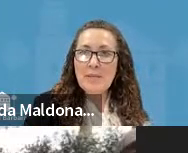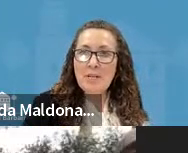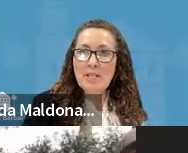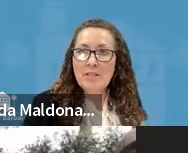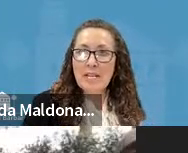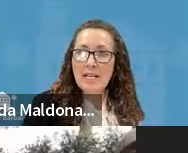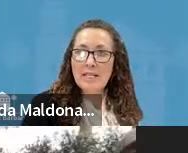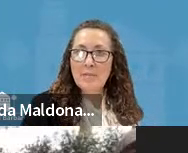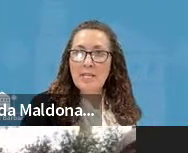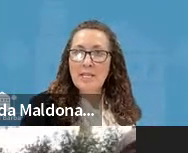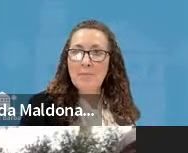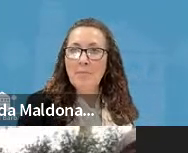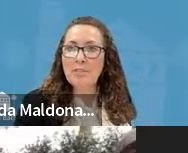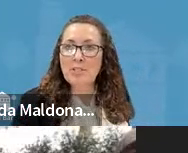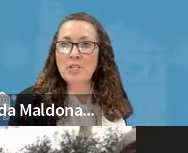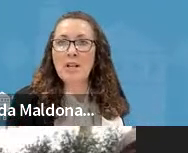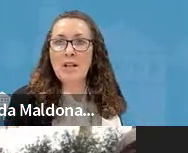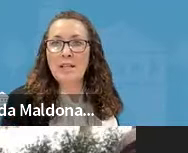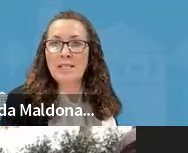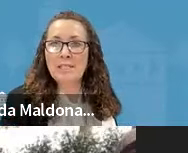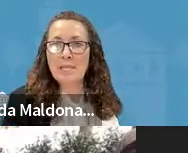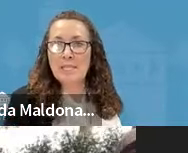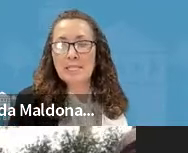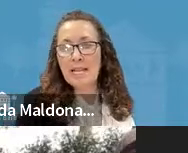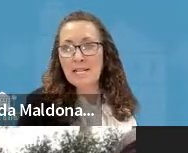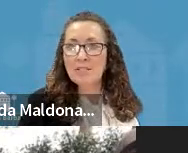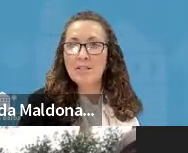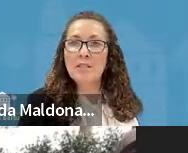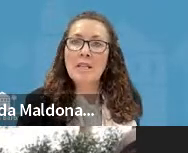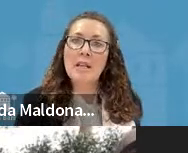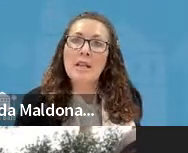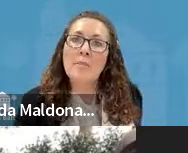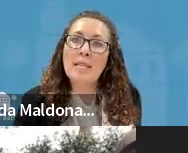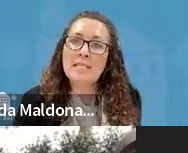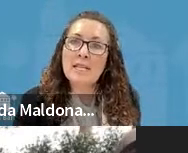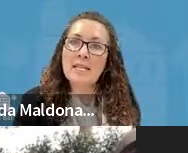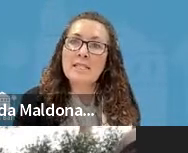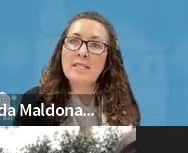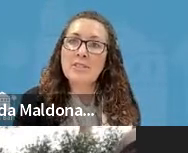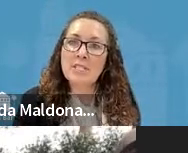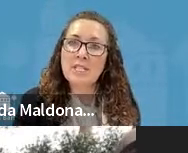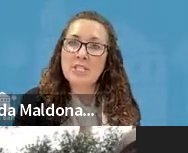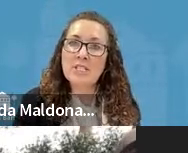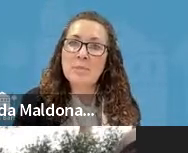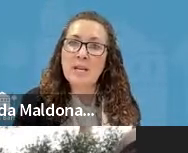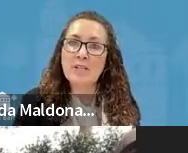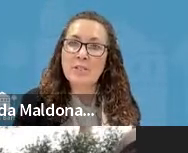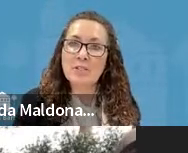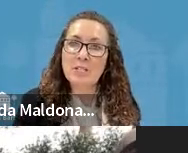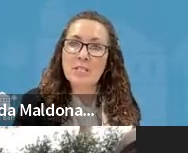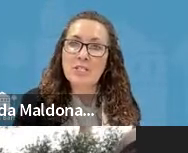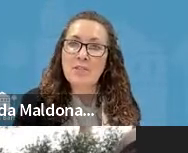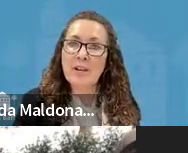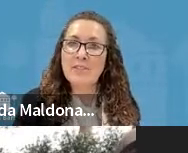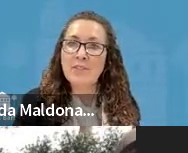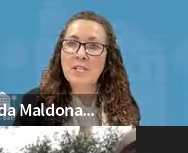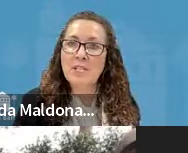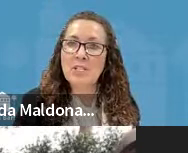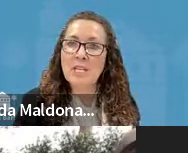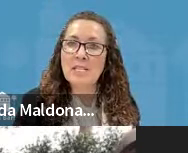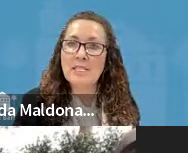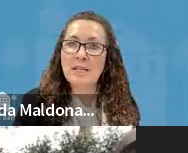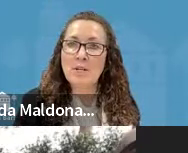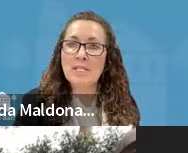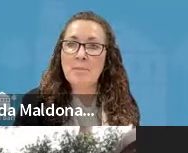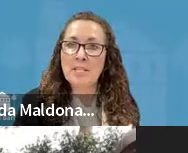Next, from San Marcos High, nominated by Patricia Hall, is Melissa Castle. Melissa is here to teach and inspire her students. She fights for